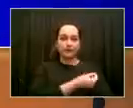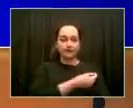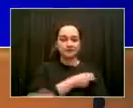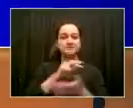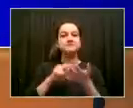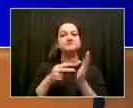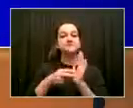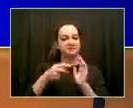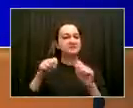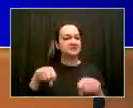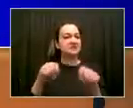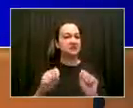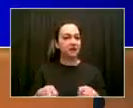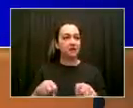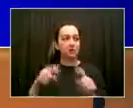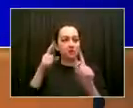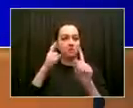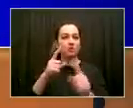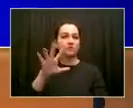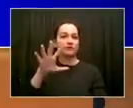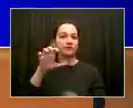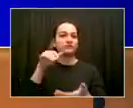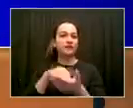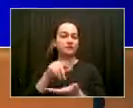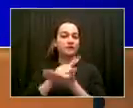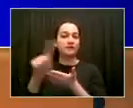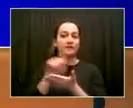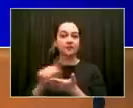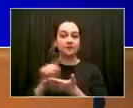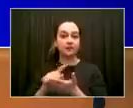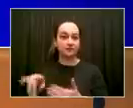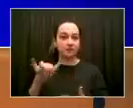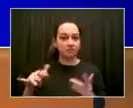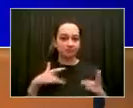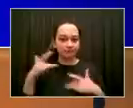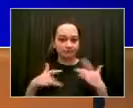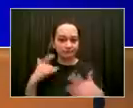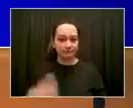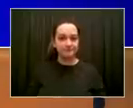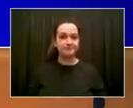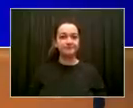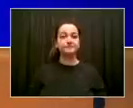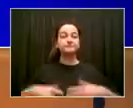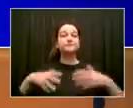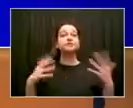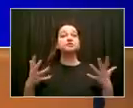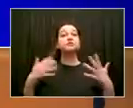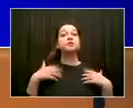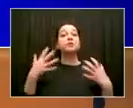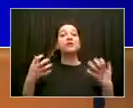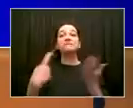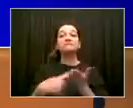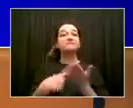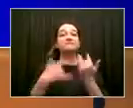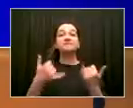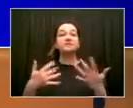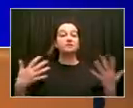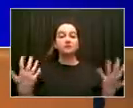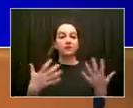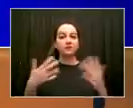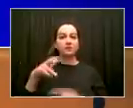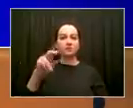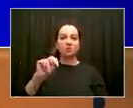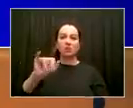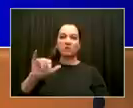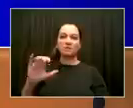that works for everyone. Recovery for all of us means every neighborhood is safe. Every neighborhood is a place where